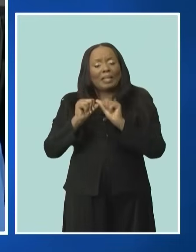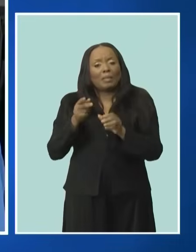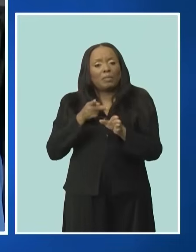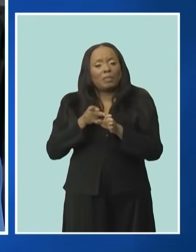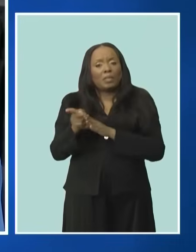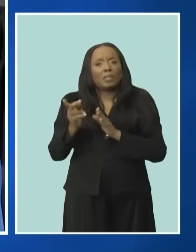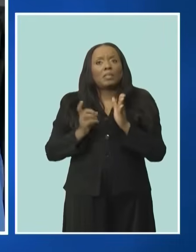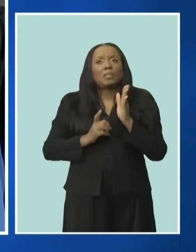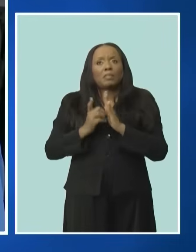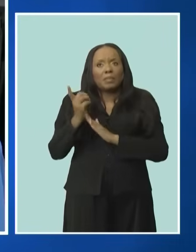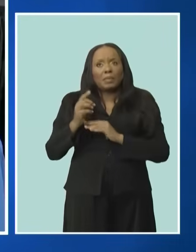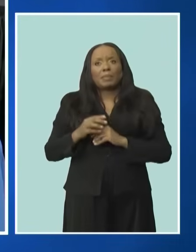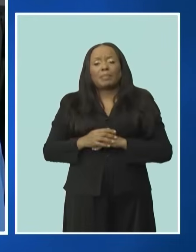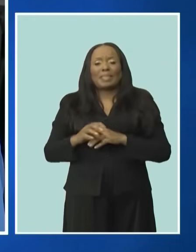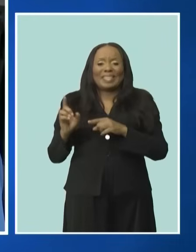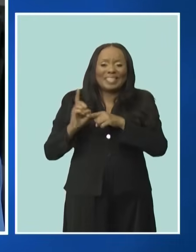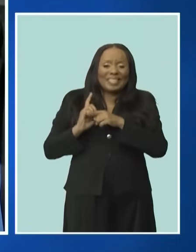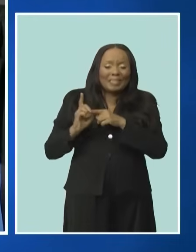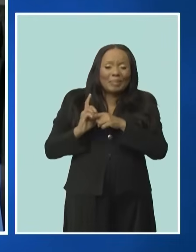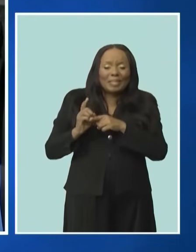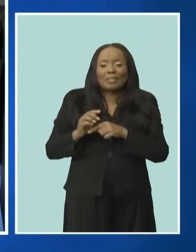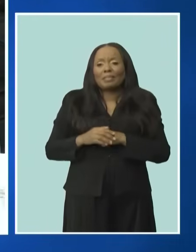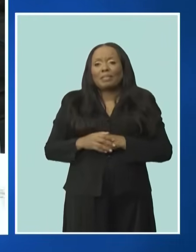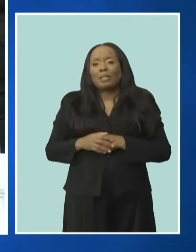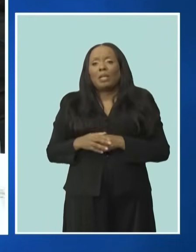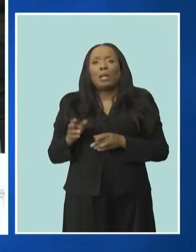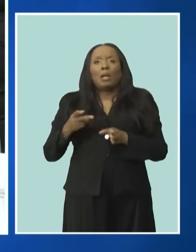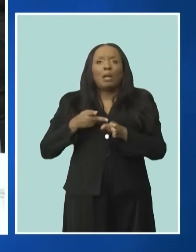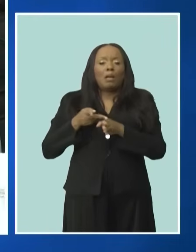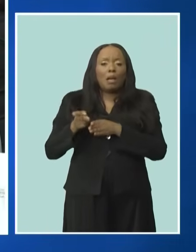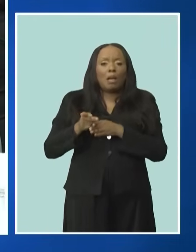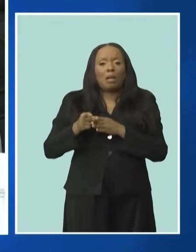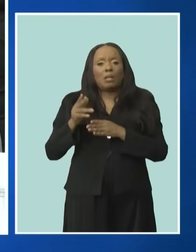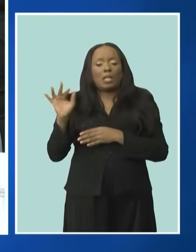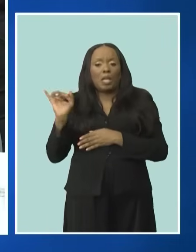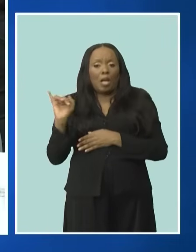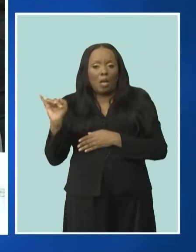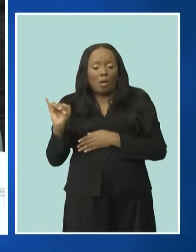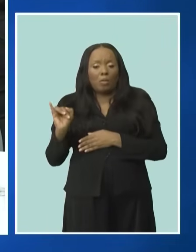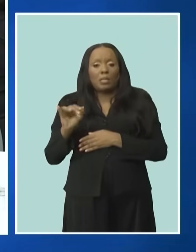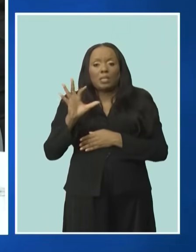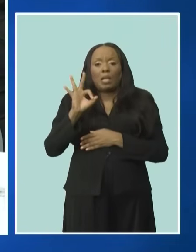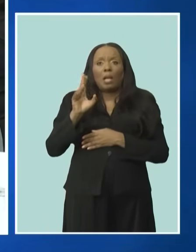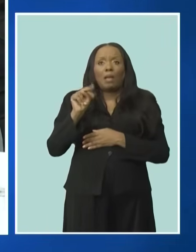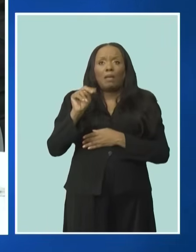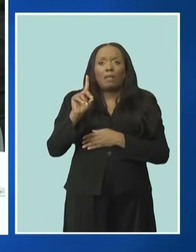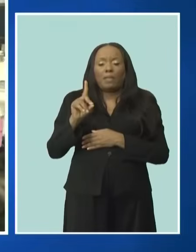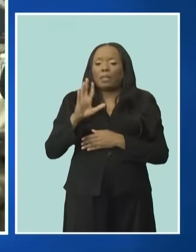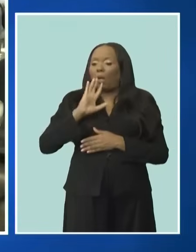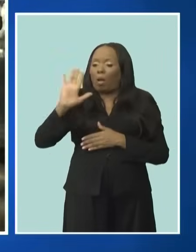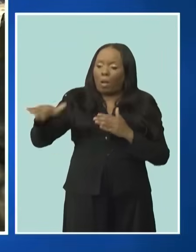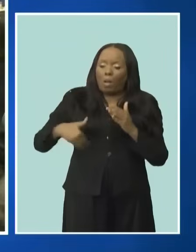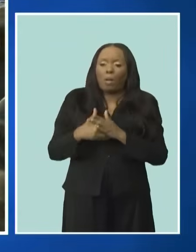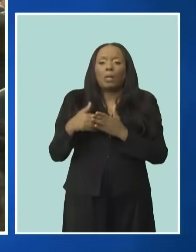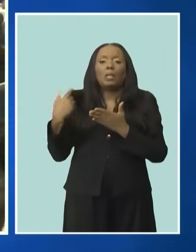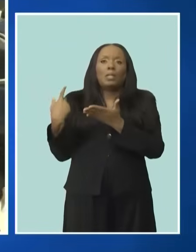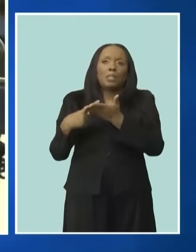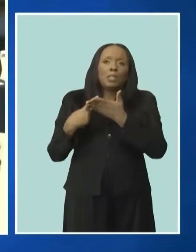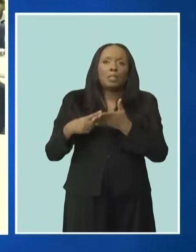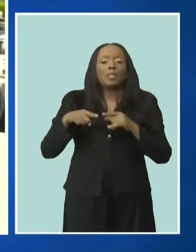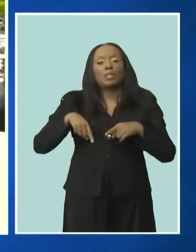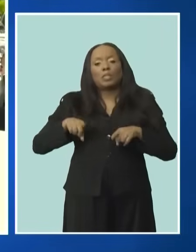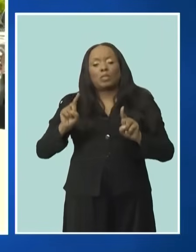development, discipline, and a professional indemnity insurance and compensation fund will be discussed during the